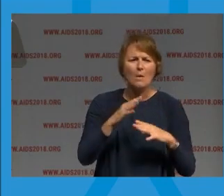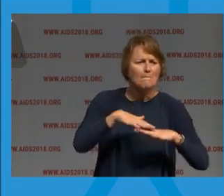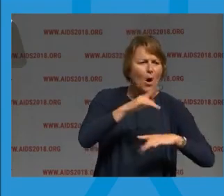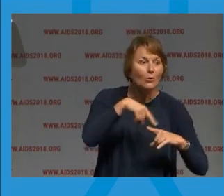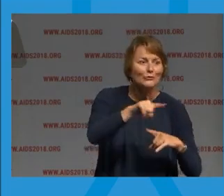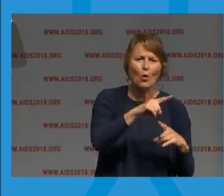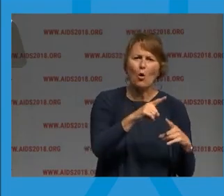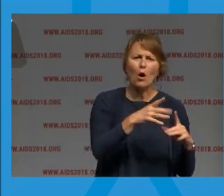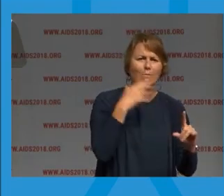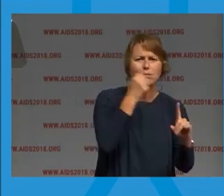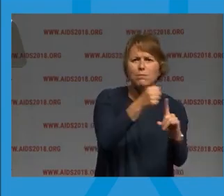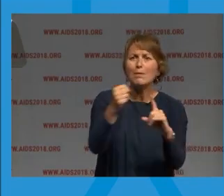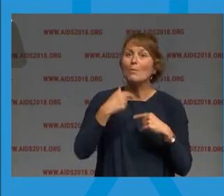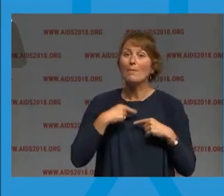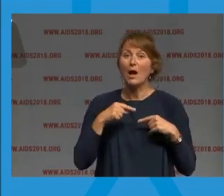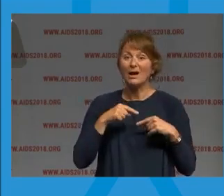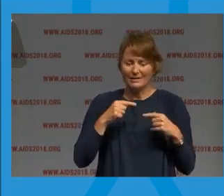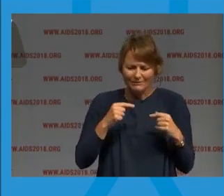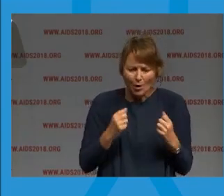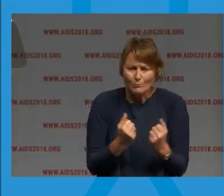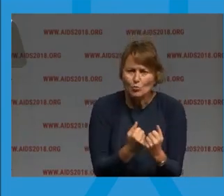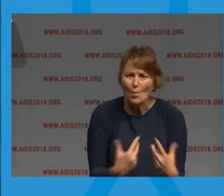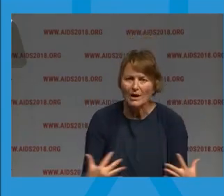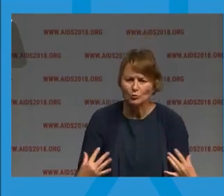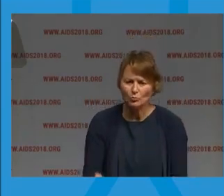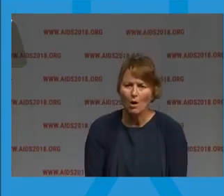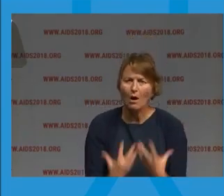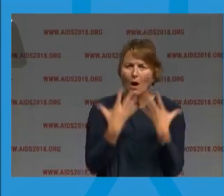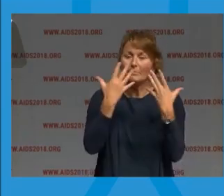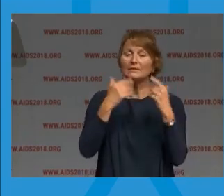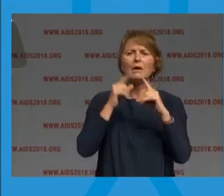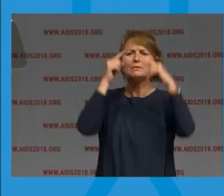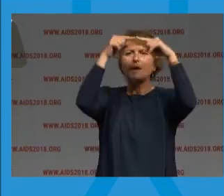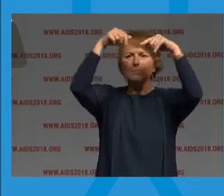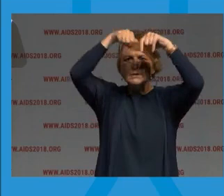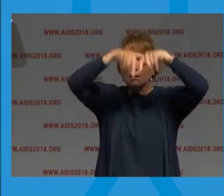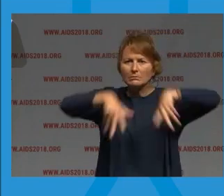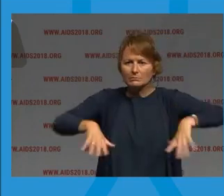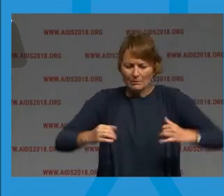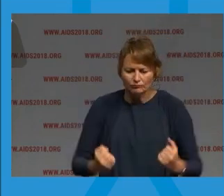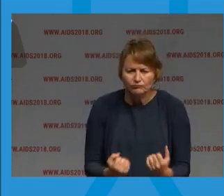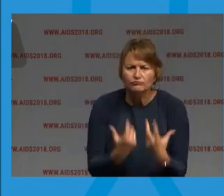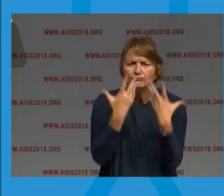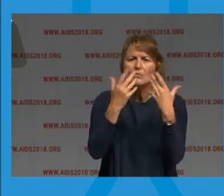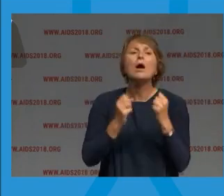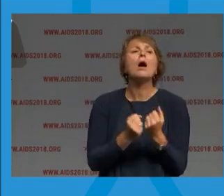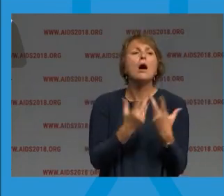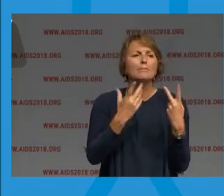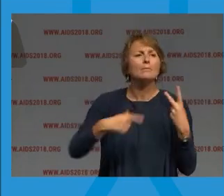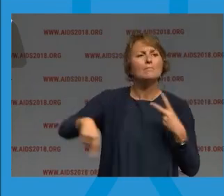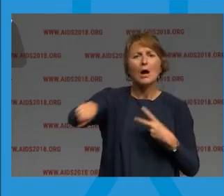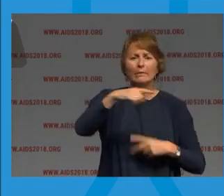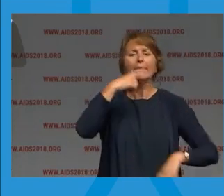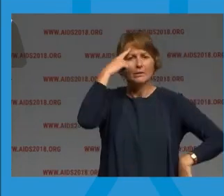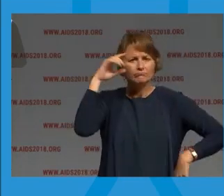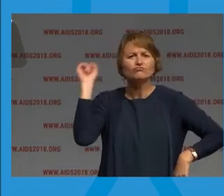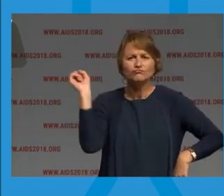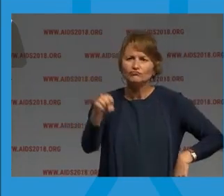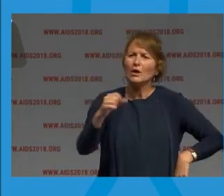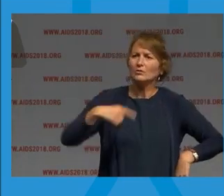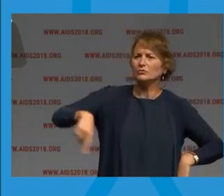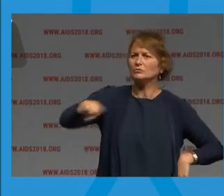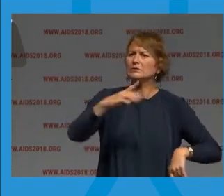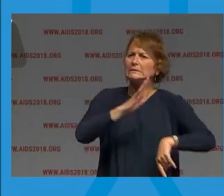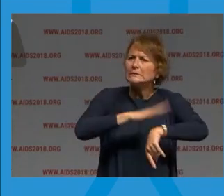from the grassroots up rather than from the top down? How many of us are investing our time